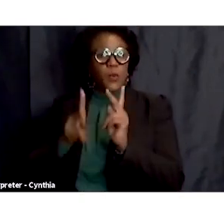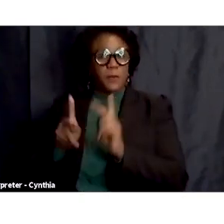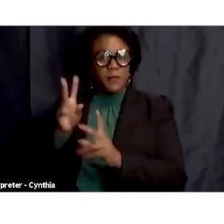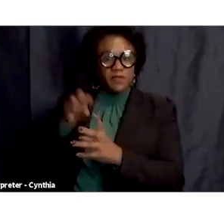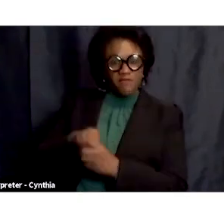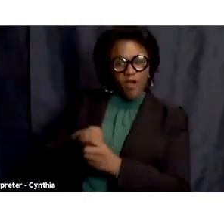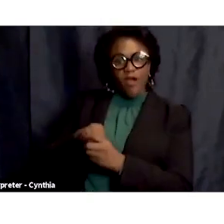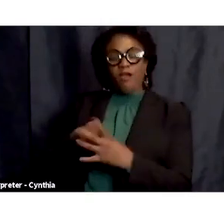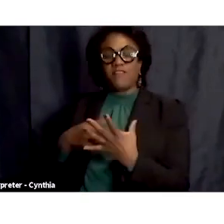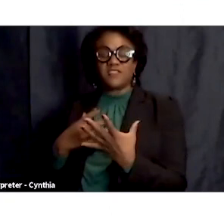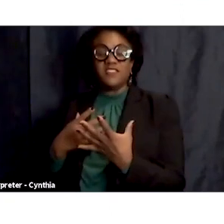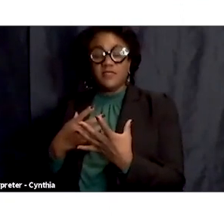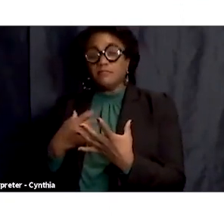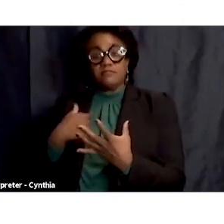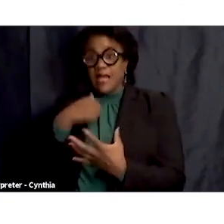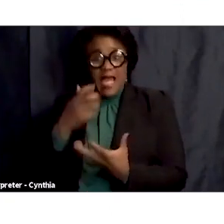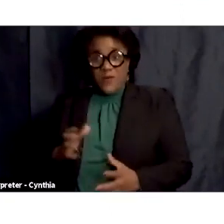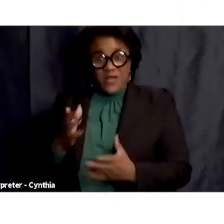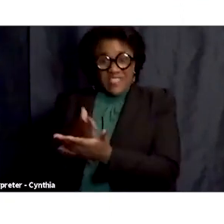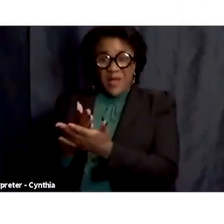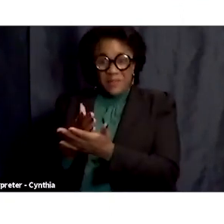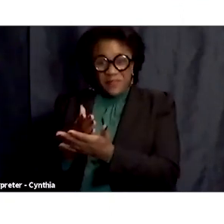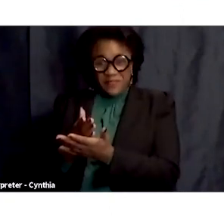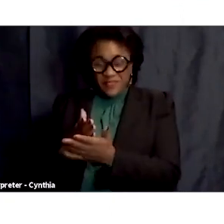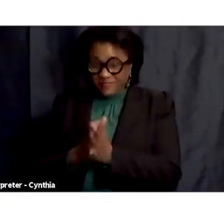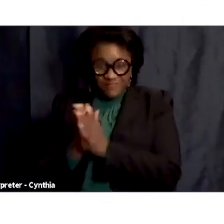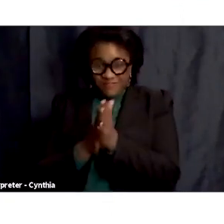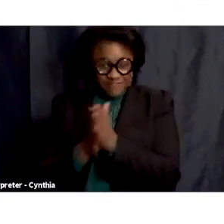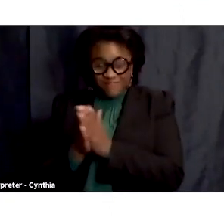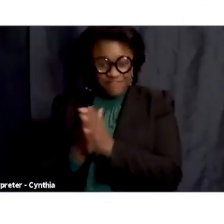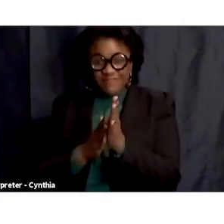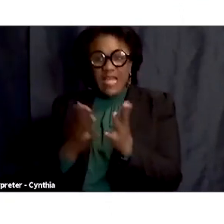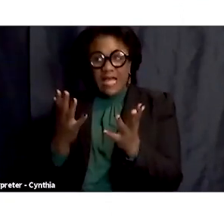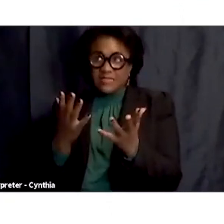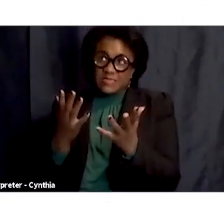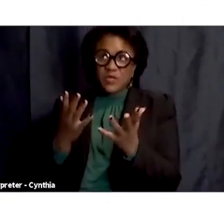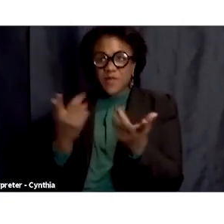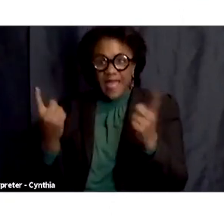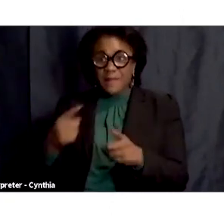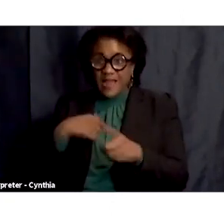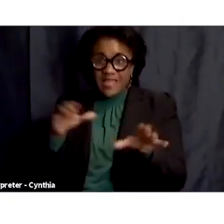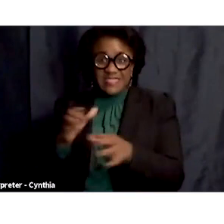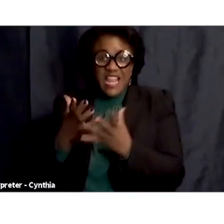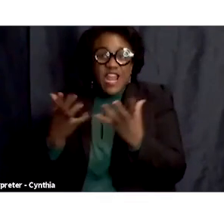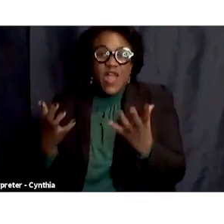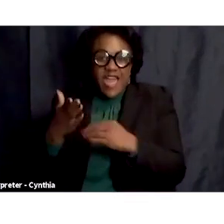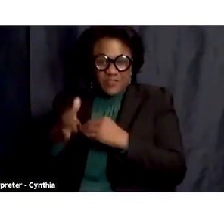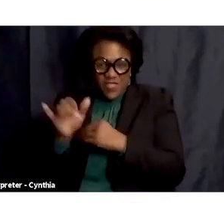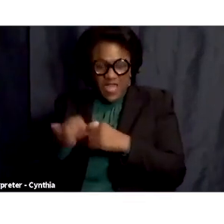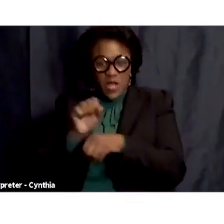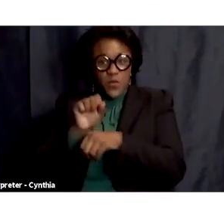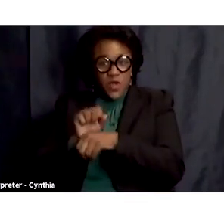involved. I didn't want to stop. So I wound up doing a lot right after that. I was working on